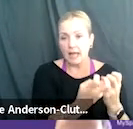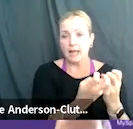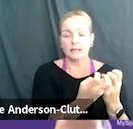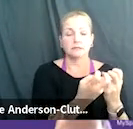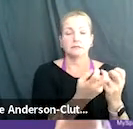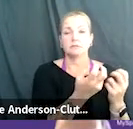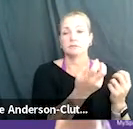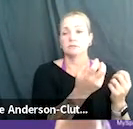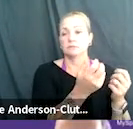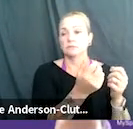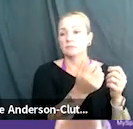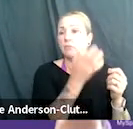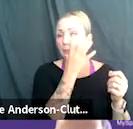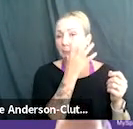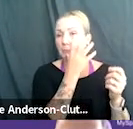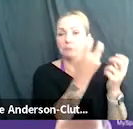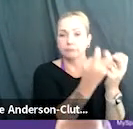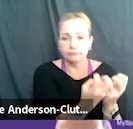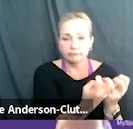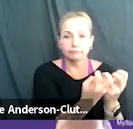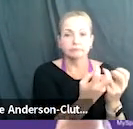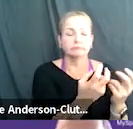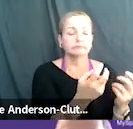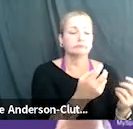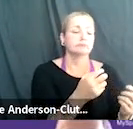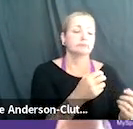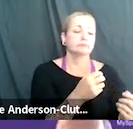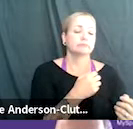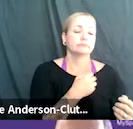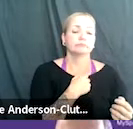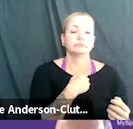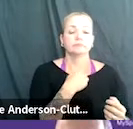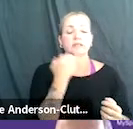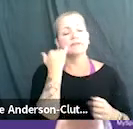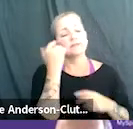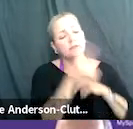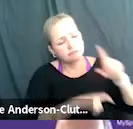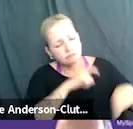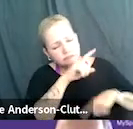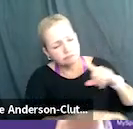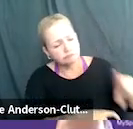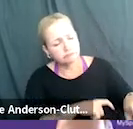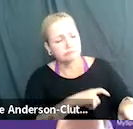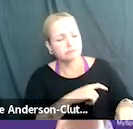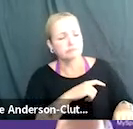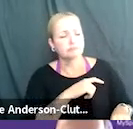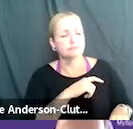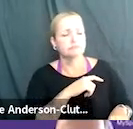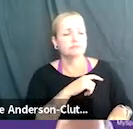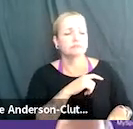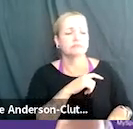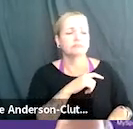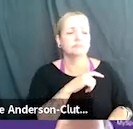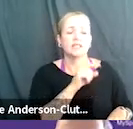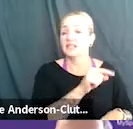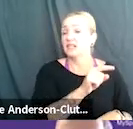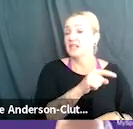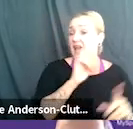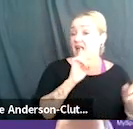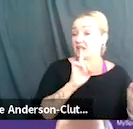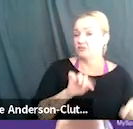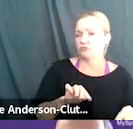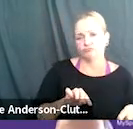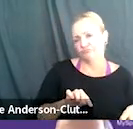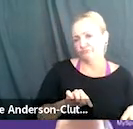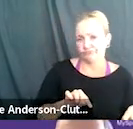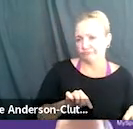I asked him, typically he didn't respond at all, but he did have occasional word approximation if he was prompted by his mom. At one